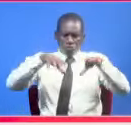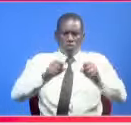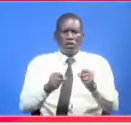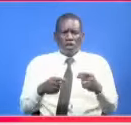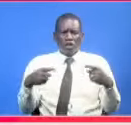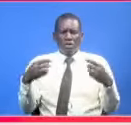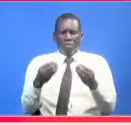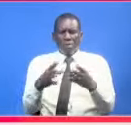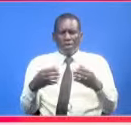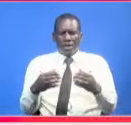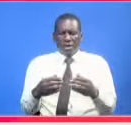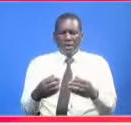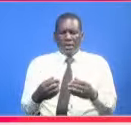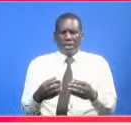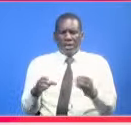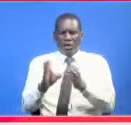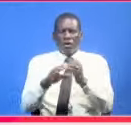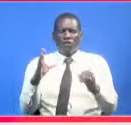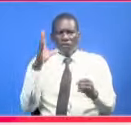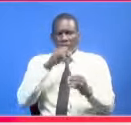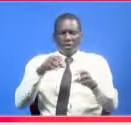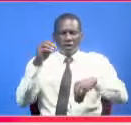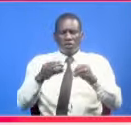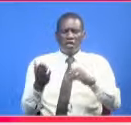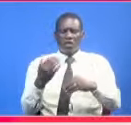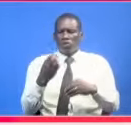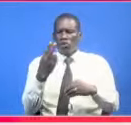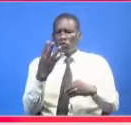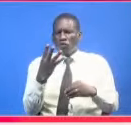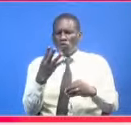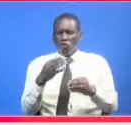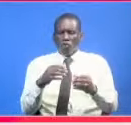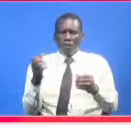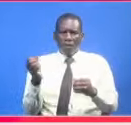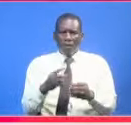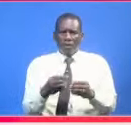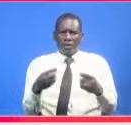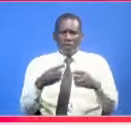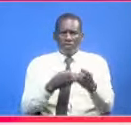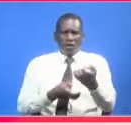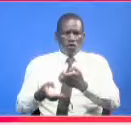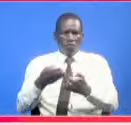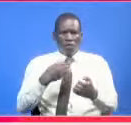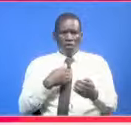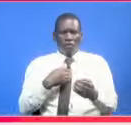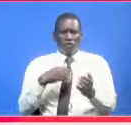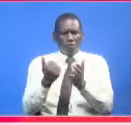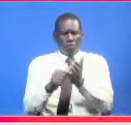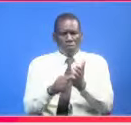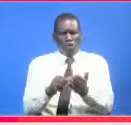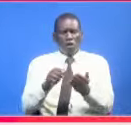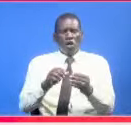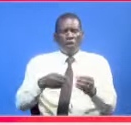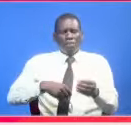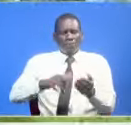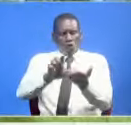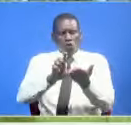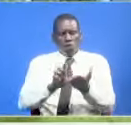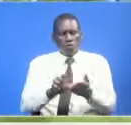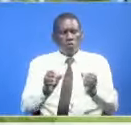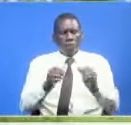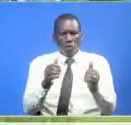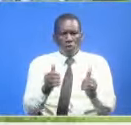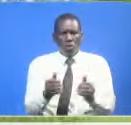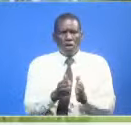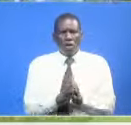messy elections. In the last 24 months, a number of economies have had currency crisis, debt defaults, if not both. And